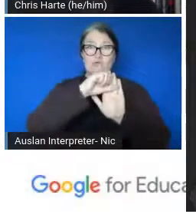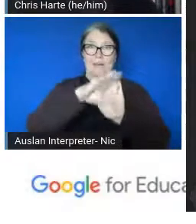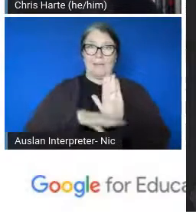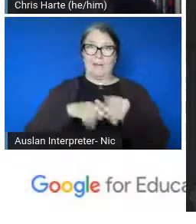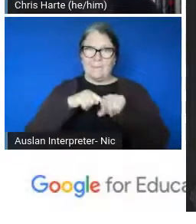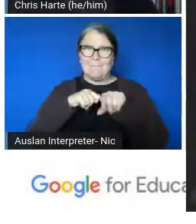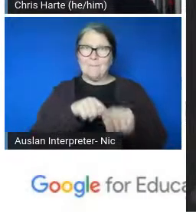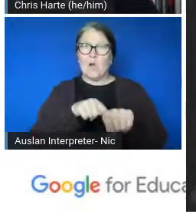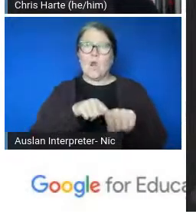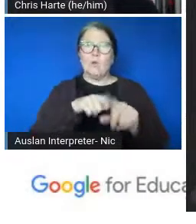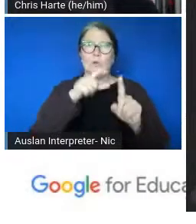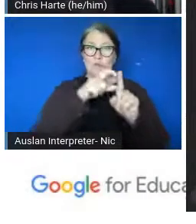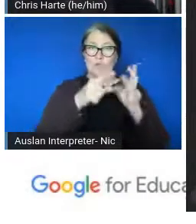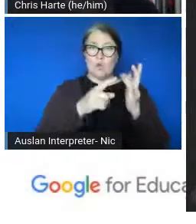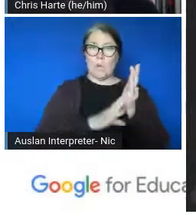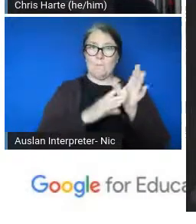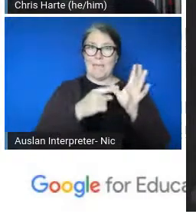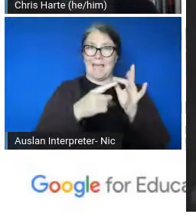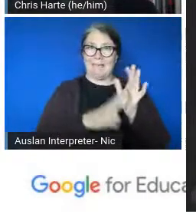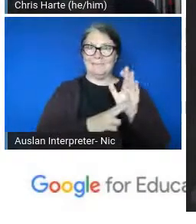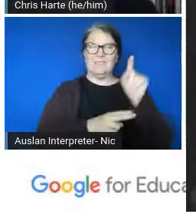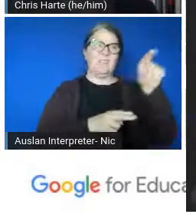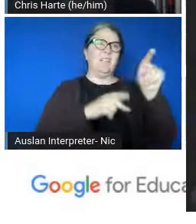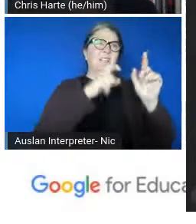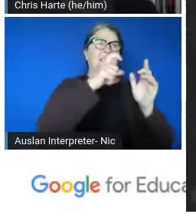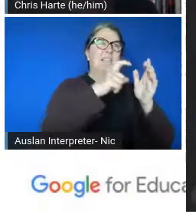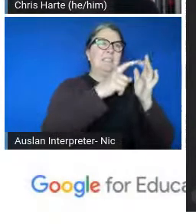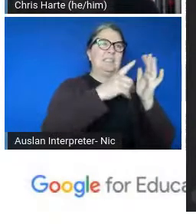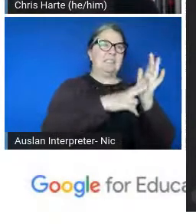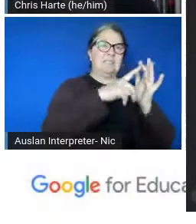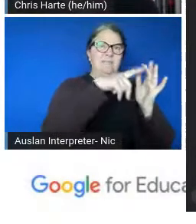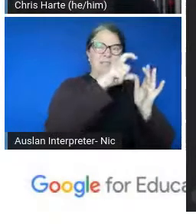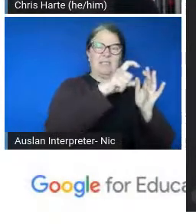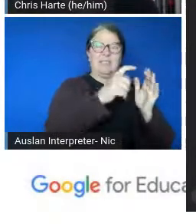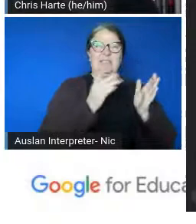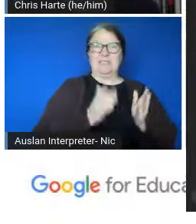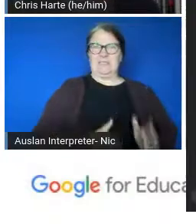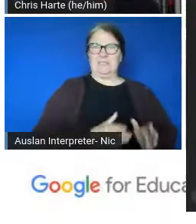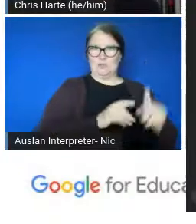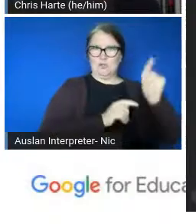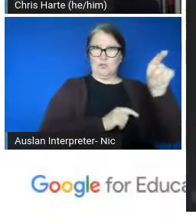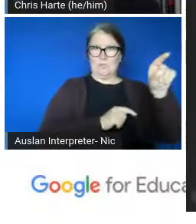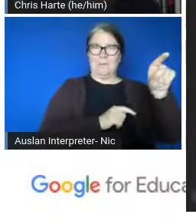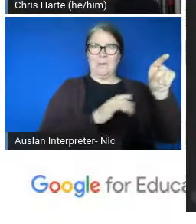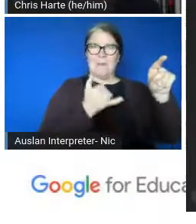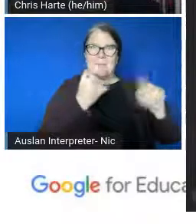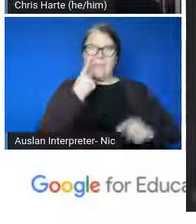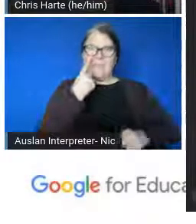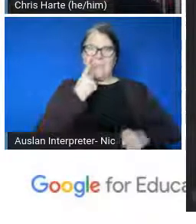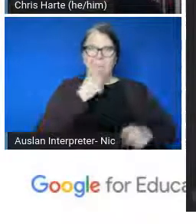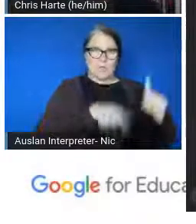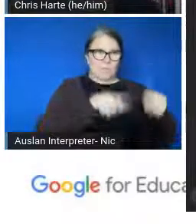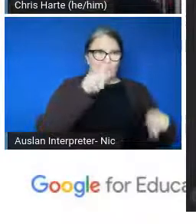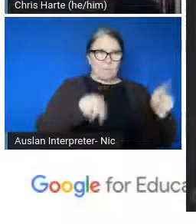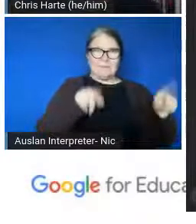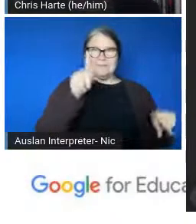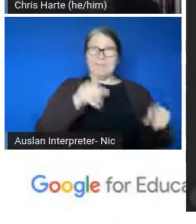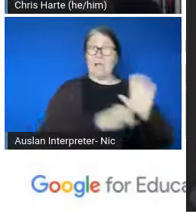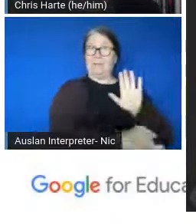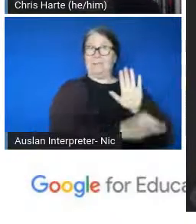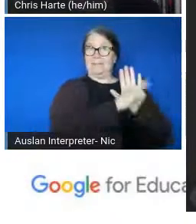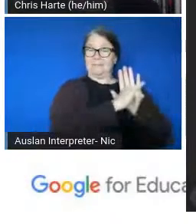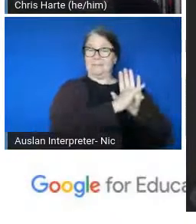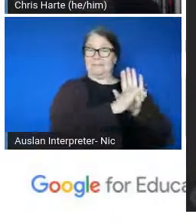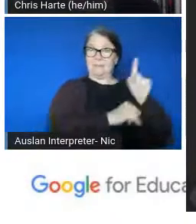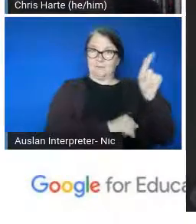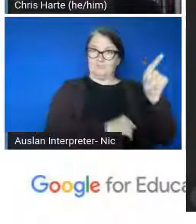and citizenship. So you might look at things like citizenship, diversity, and identity. That might come into your project. You might